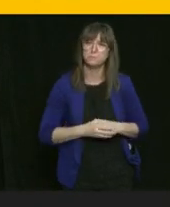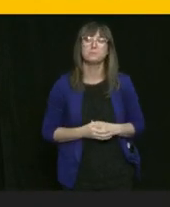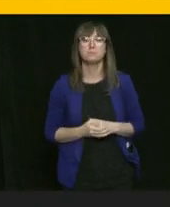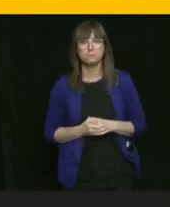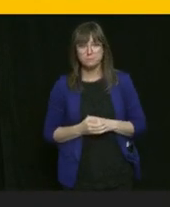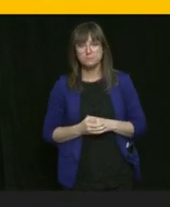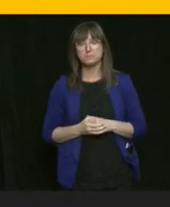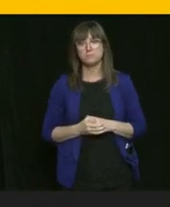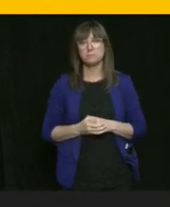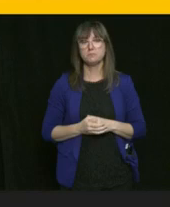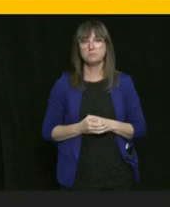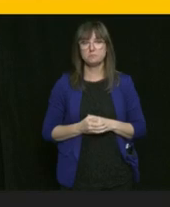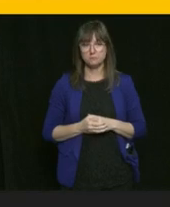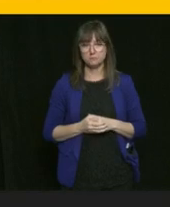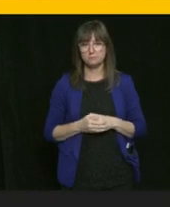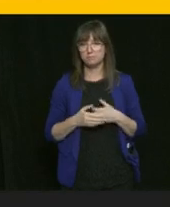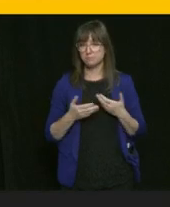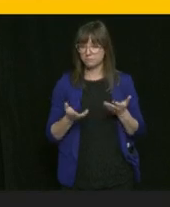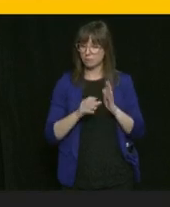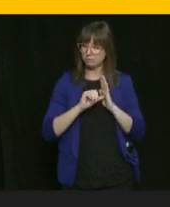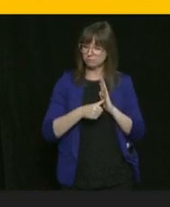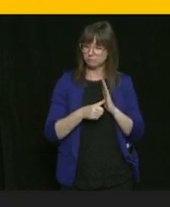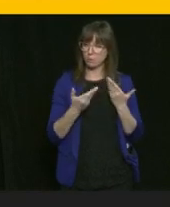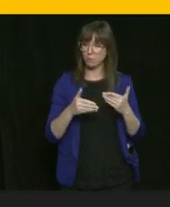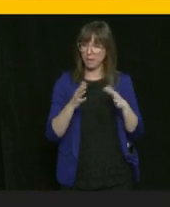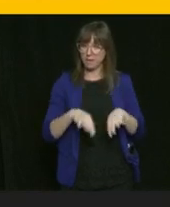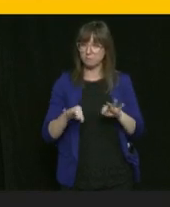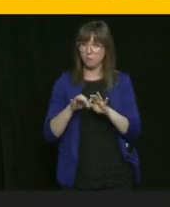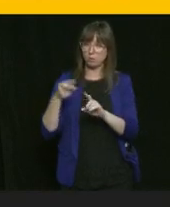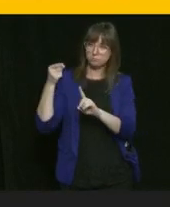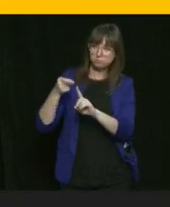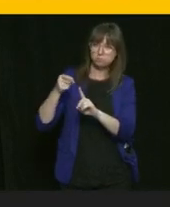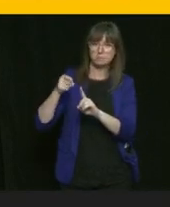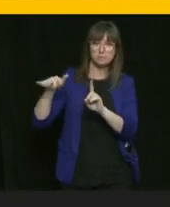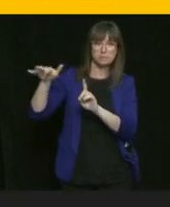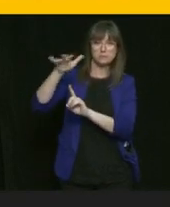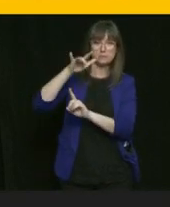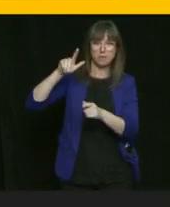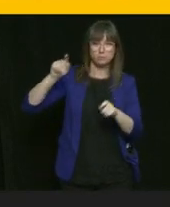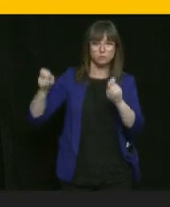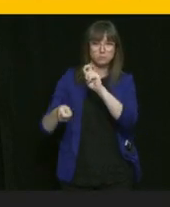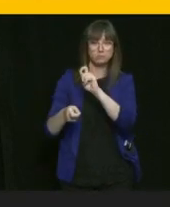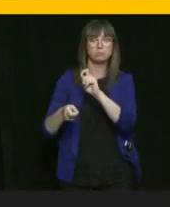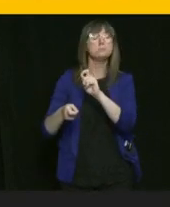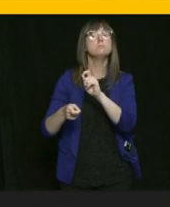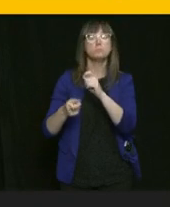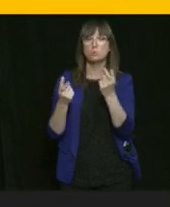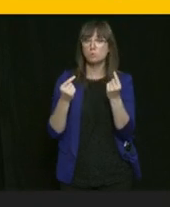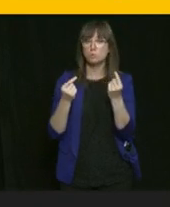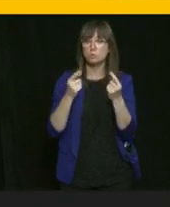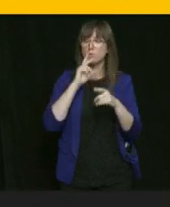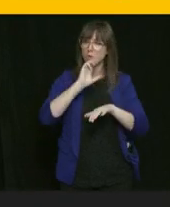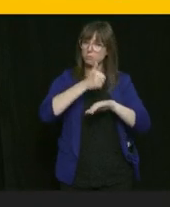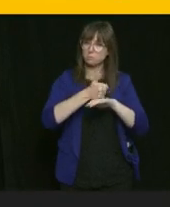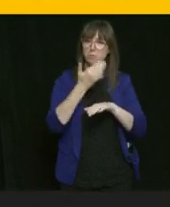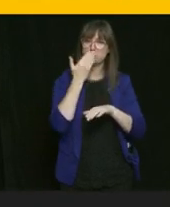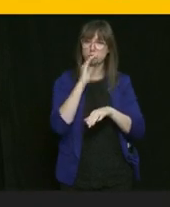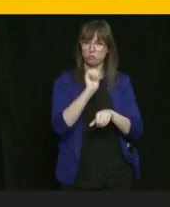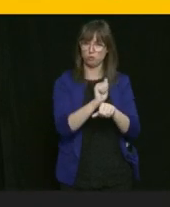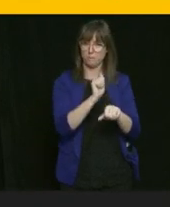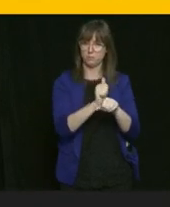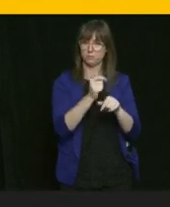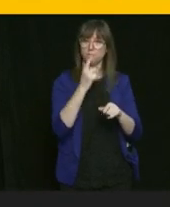To highlight how important it is to fight climate change, we will continue to create good jobs for now and for the decades to